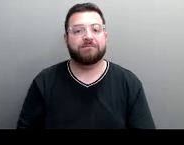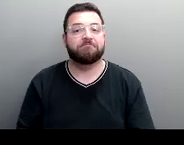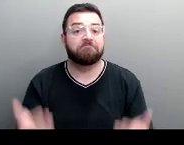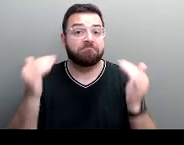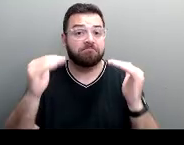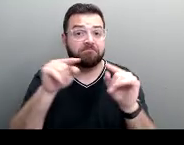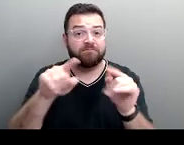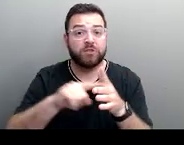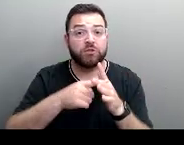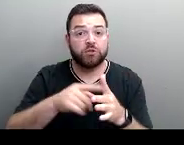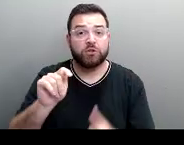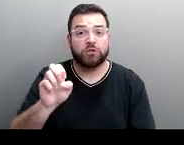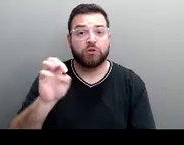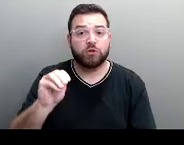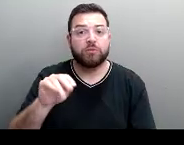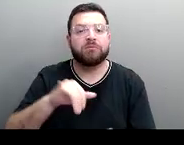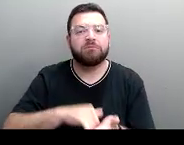on starting your services.